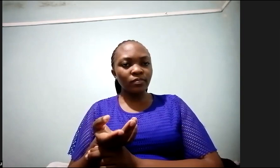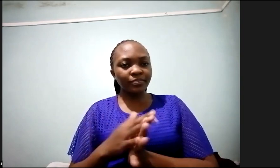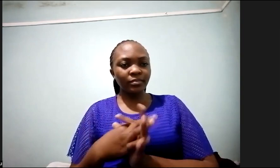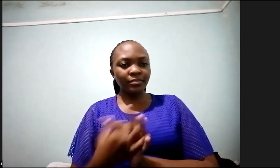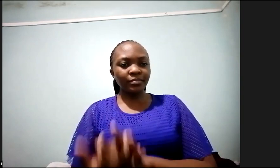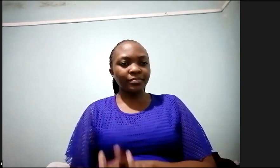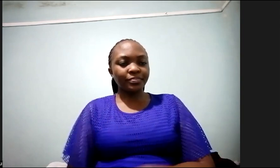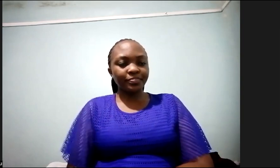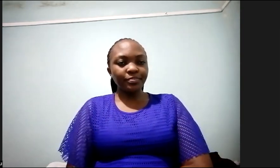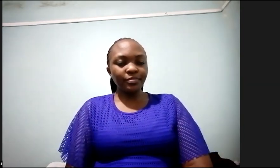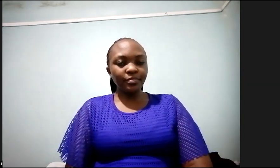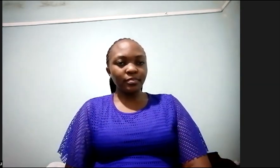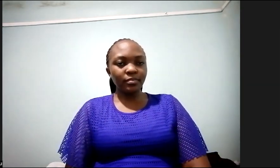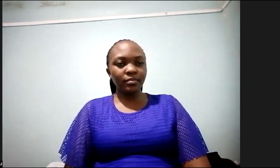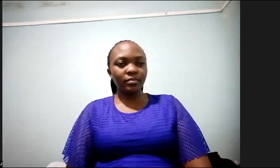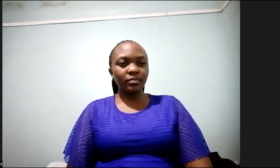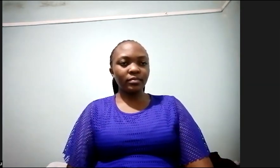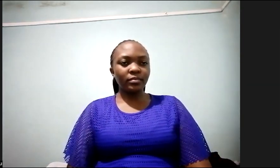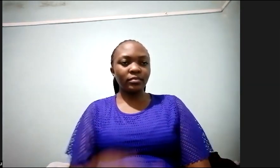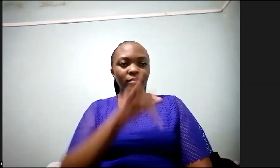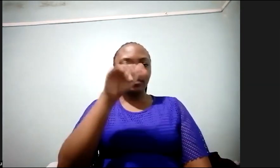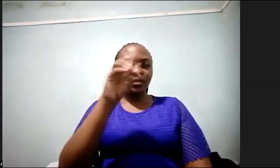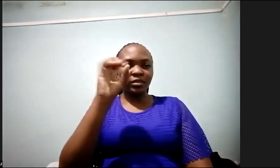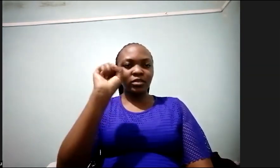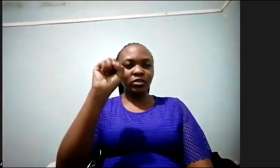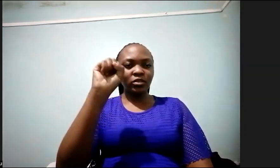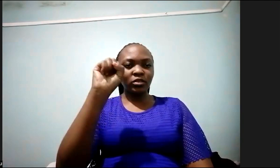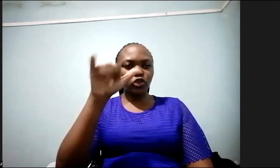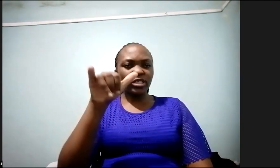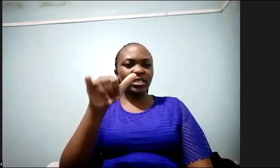Josie, Yes, Farah, I can't hear you. can you hear us now?